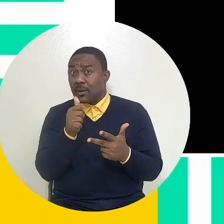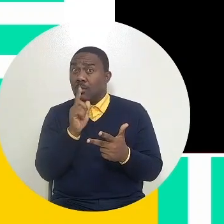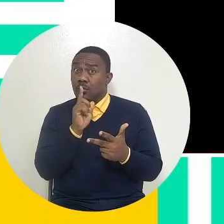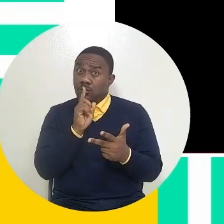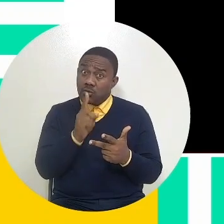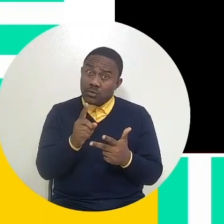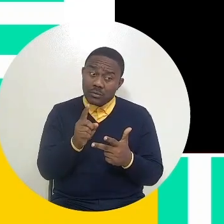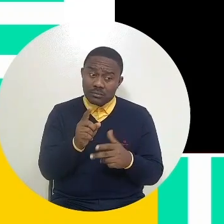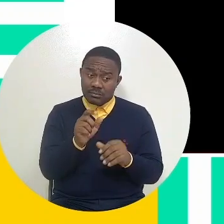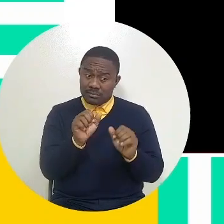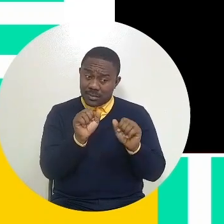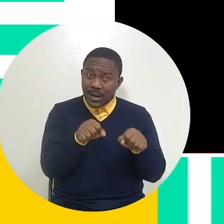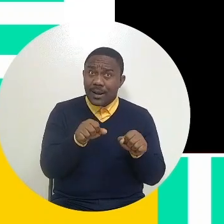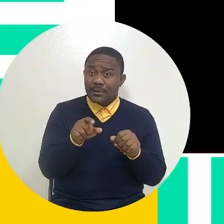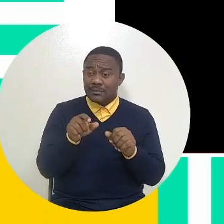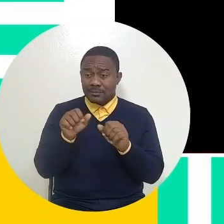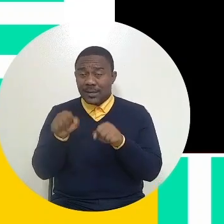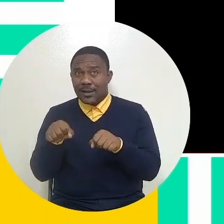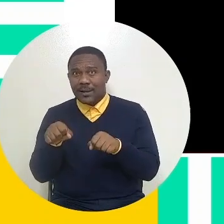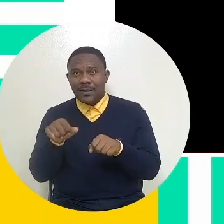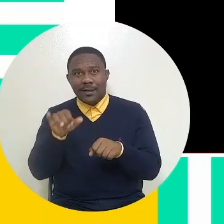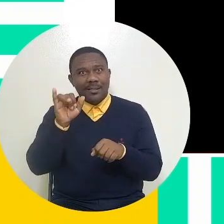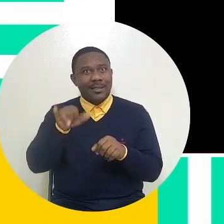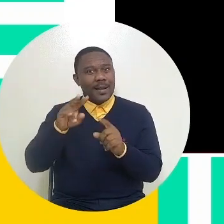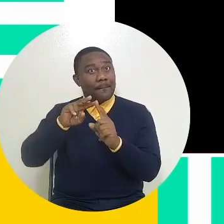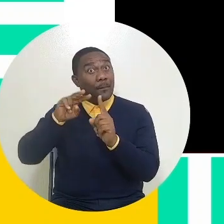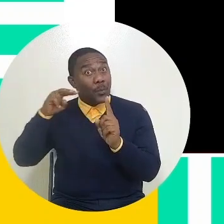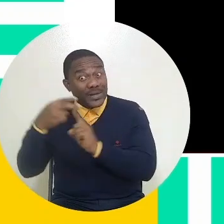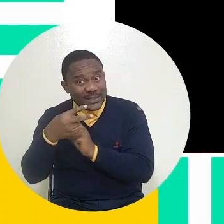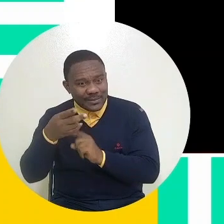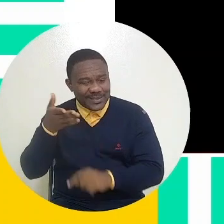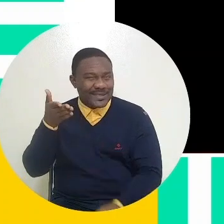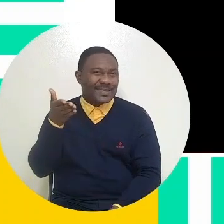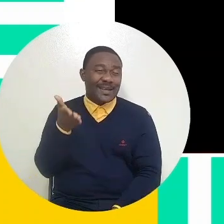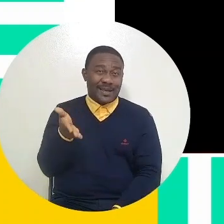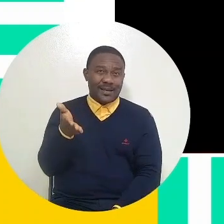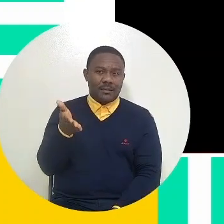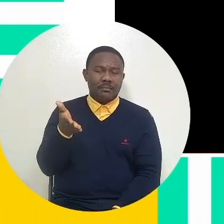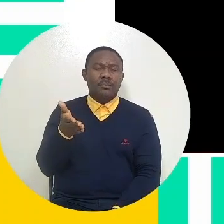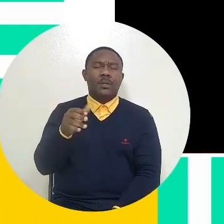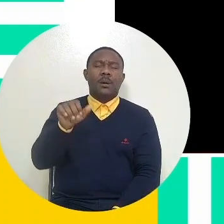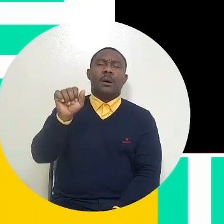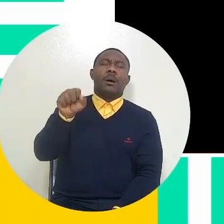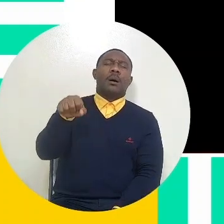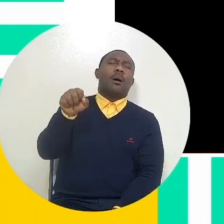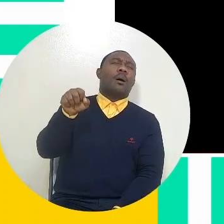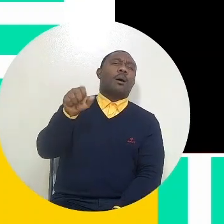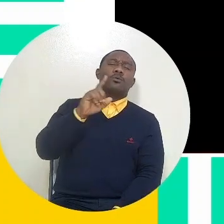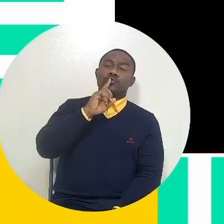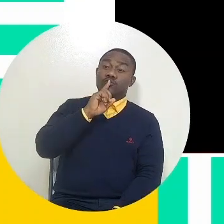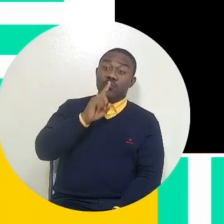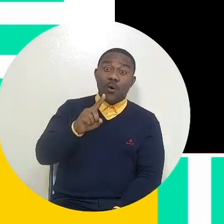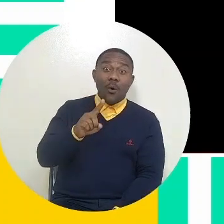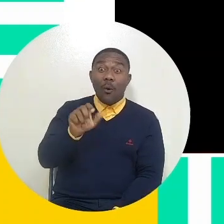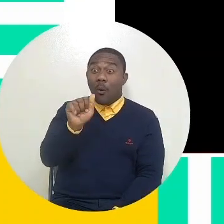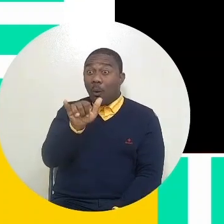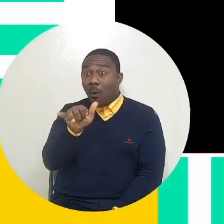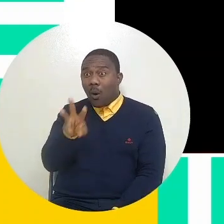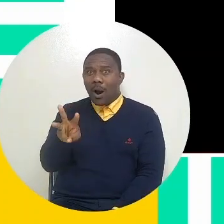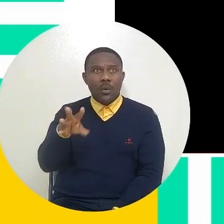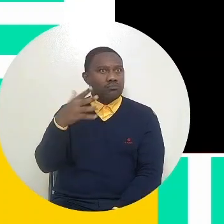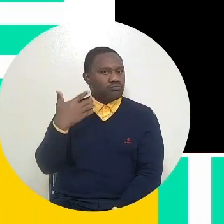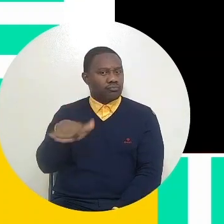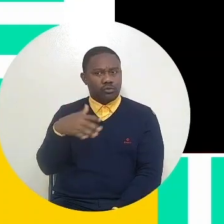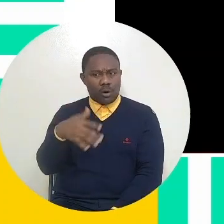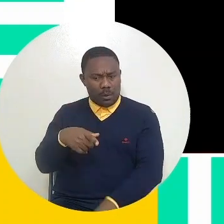this person to do B. We know this person to do. So that impression will create a perception. And a long time, oh, they know the IUs are great footballers. Oh, ACN is a good